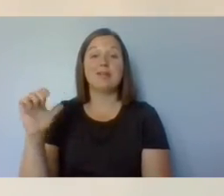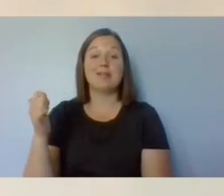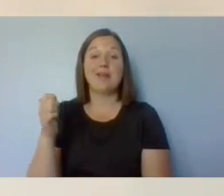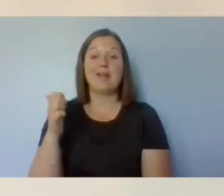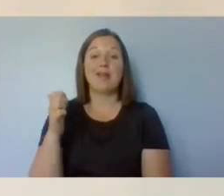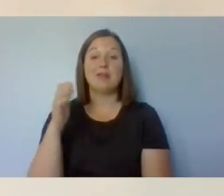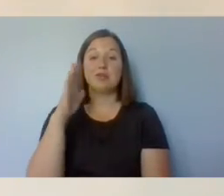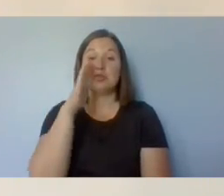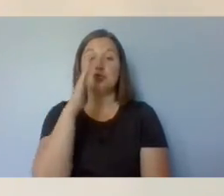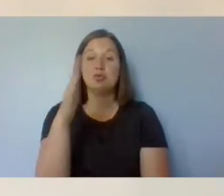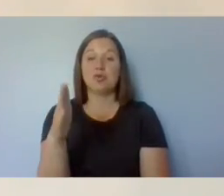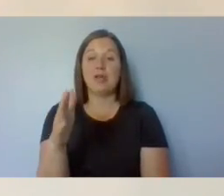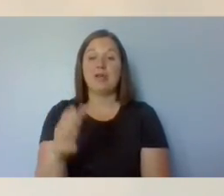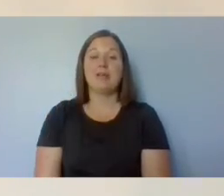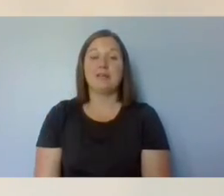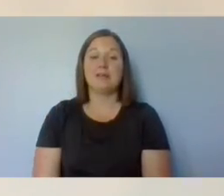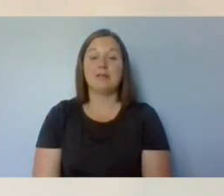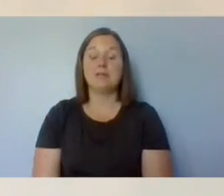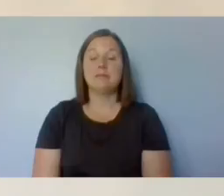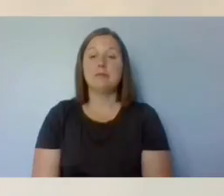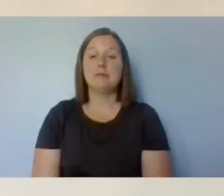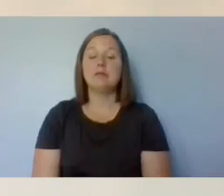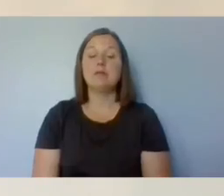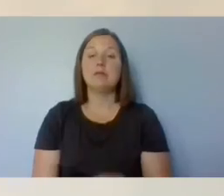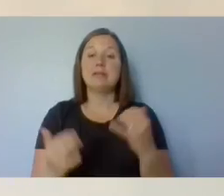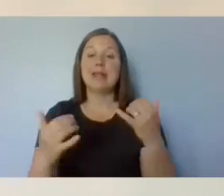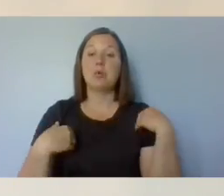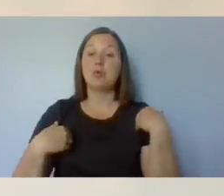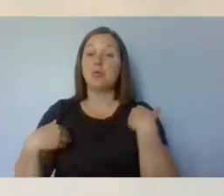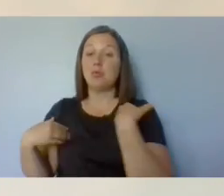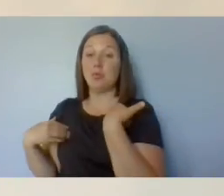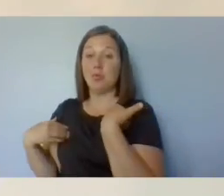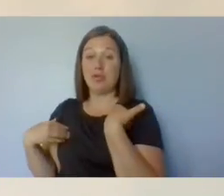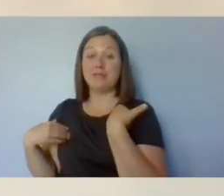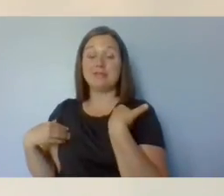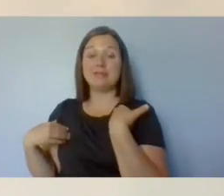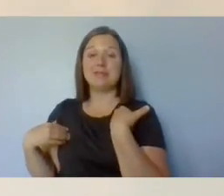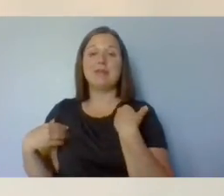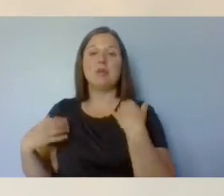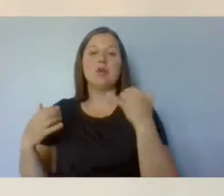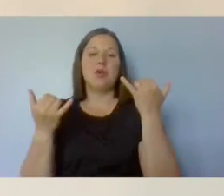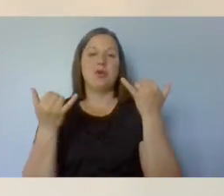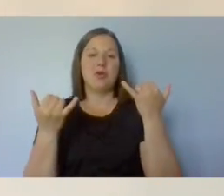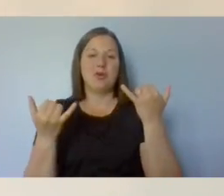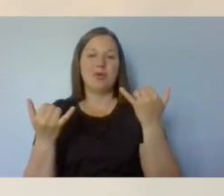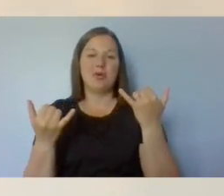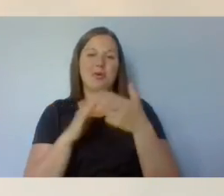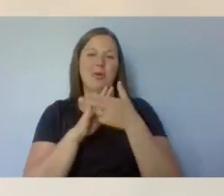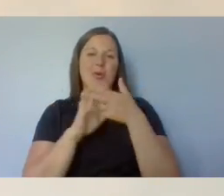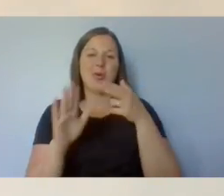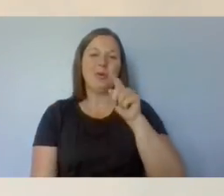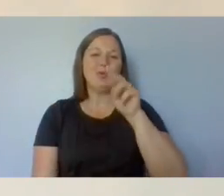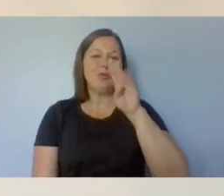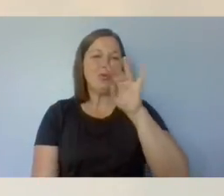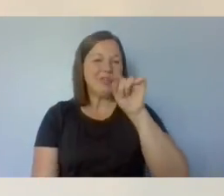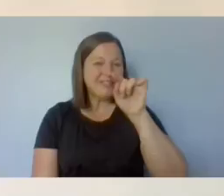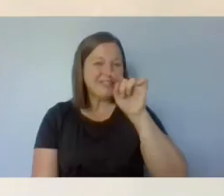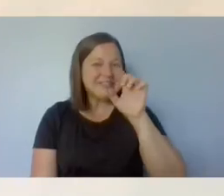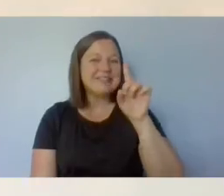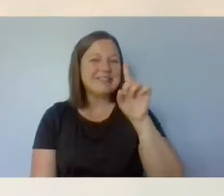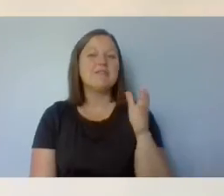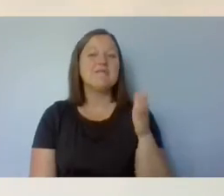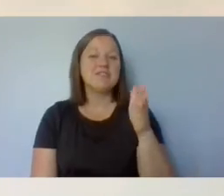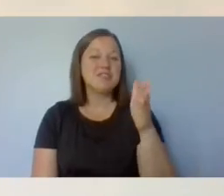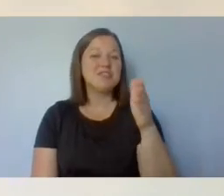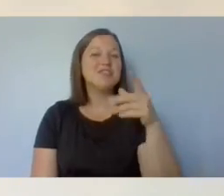a twist. Wrap your arm around, twisted fish pose. Right, your other hand comes behind you as you lift